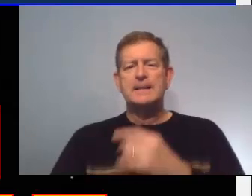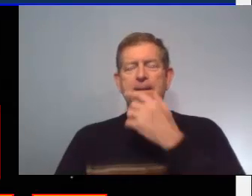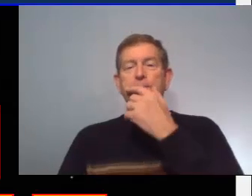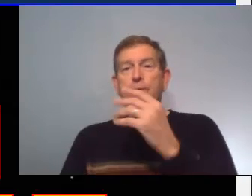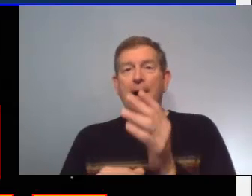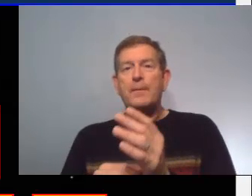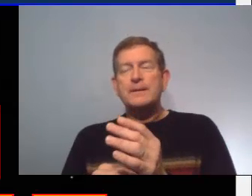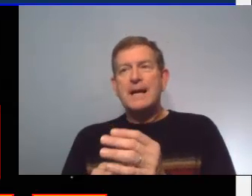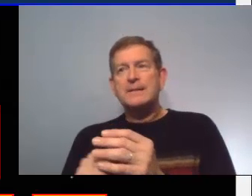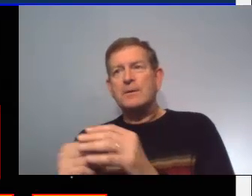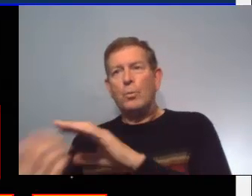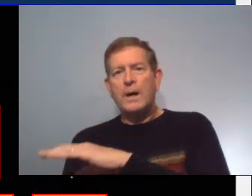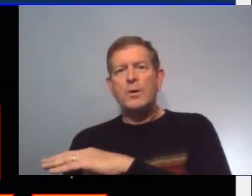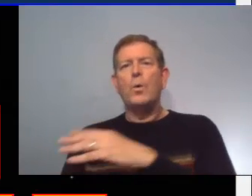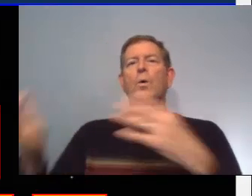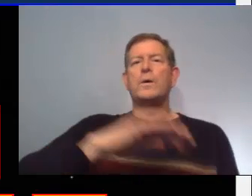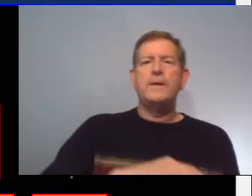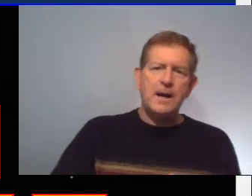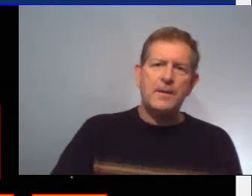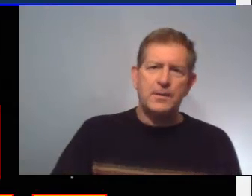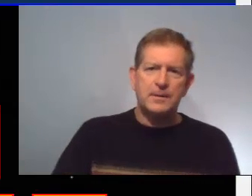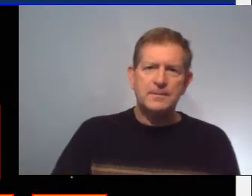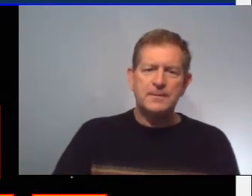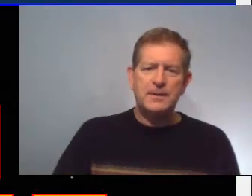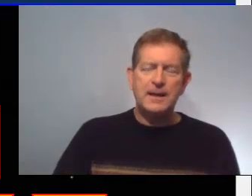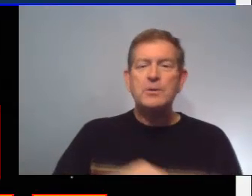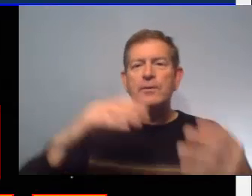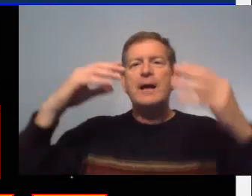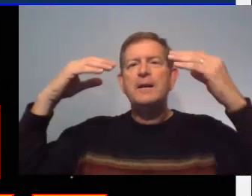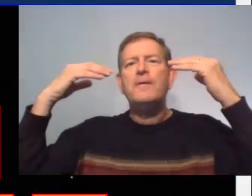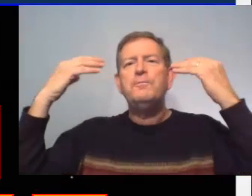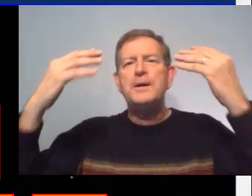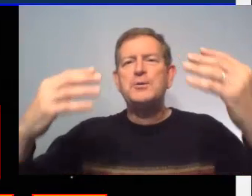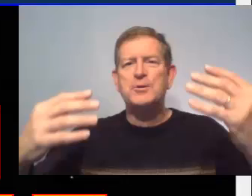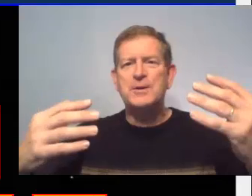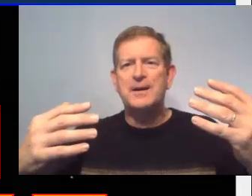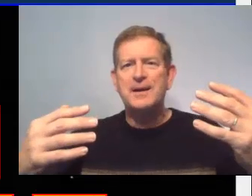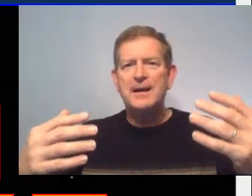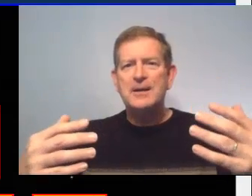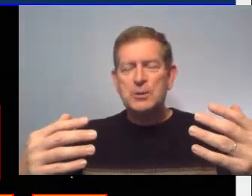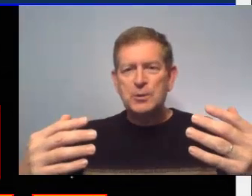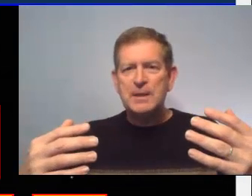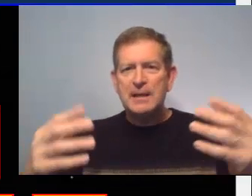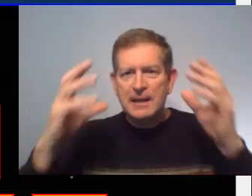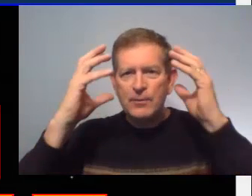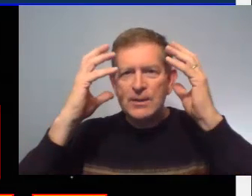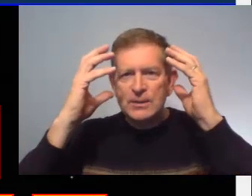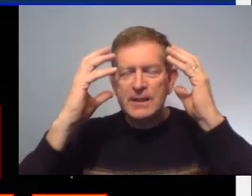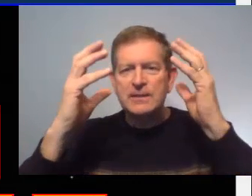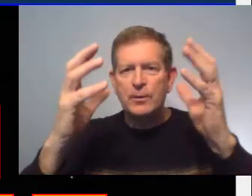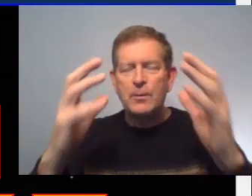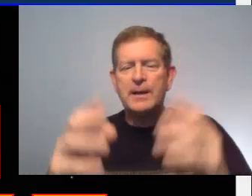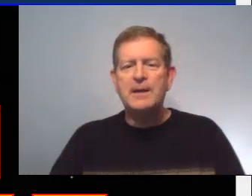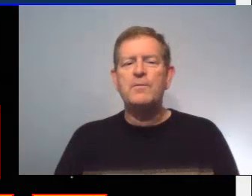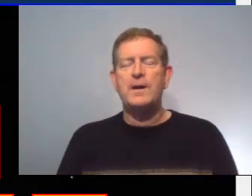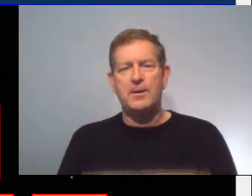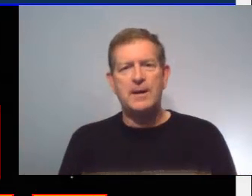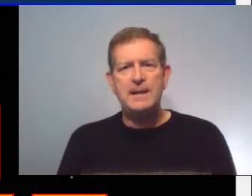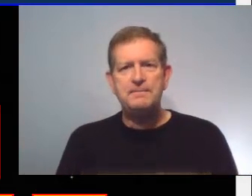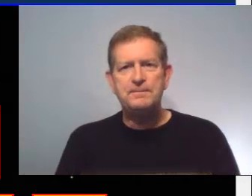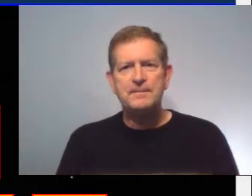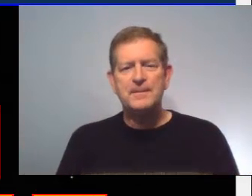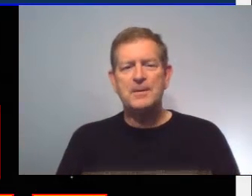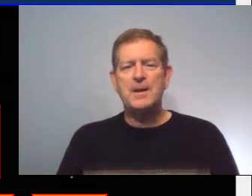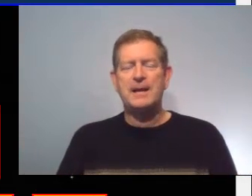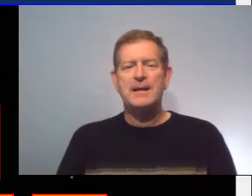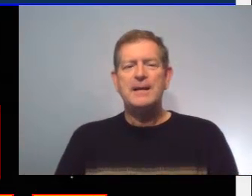apartment. Probably it's asking one or the other. Okay, so you've got enough pictures there to certainly give you the sense of what you want to convey,